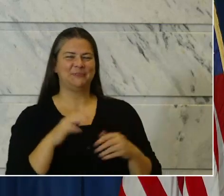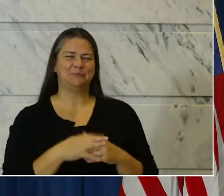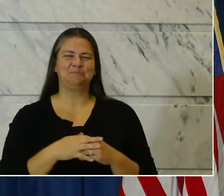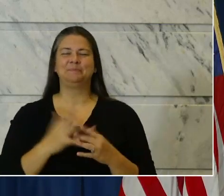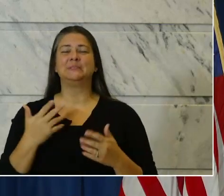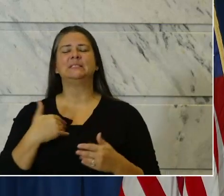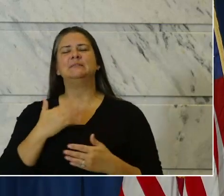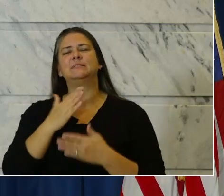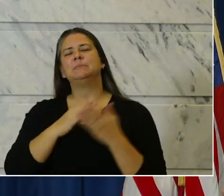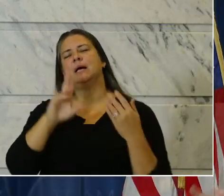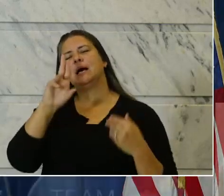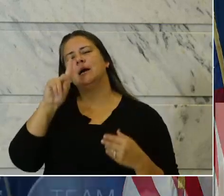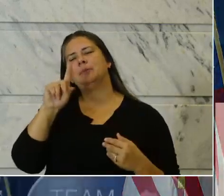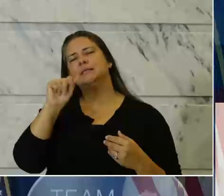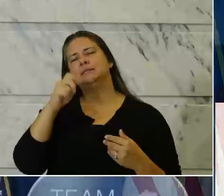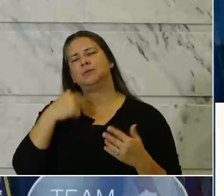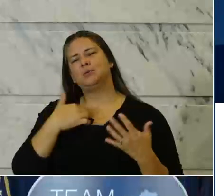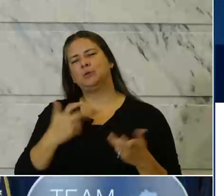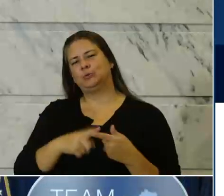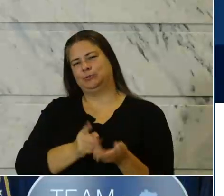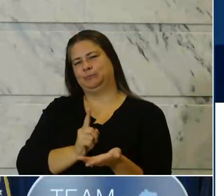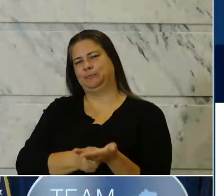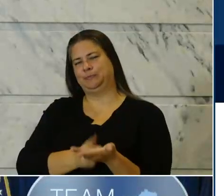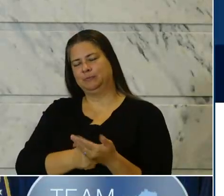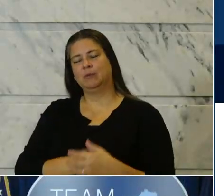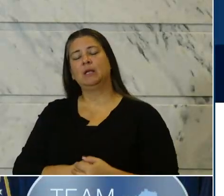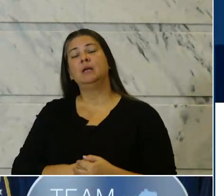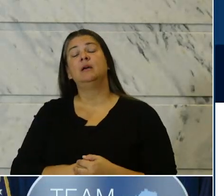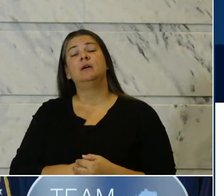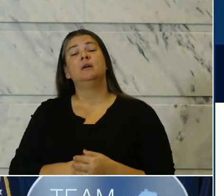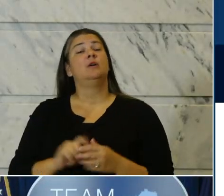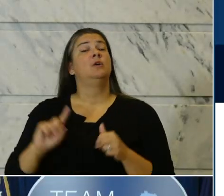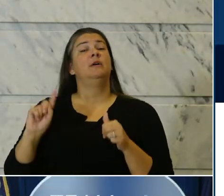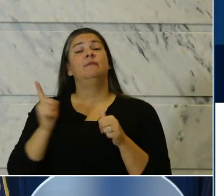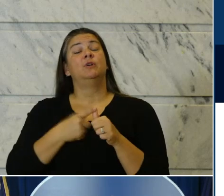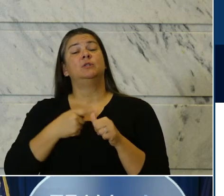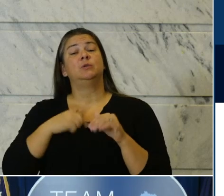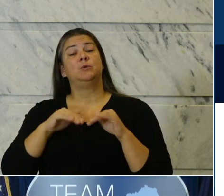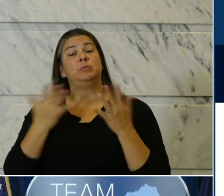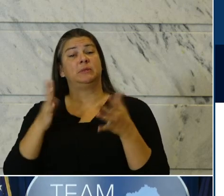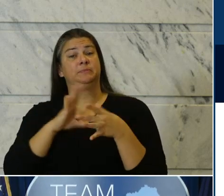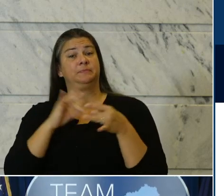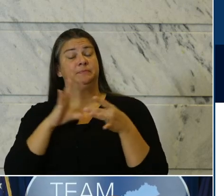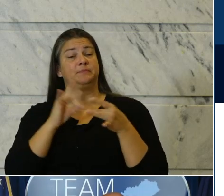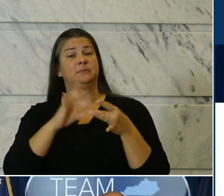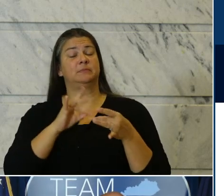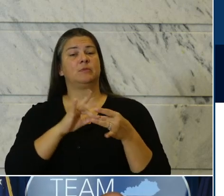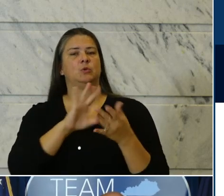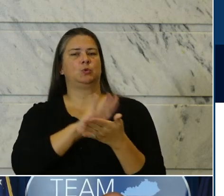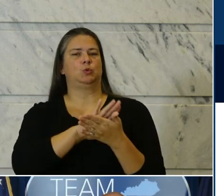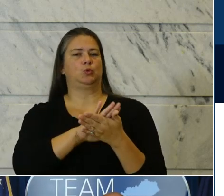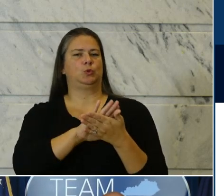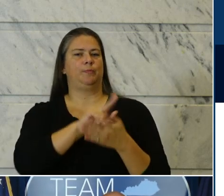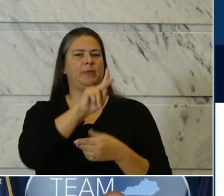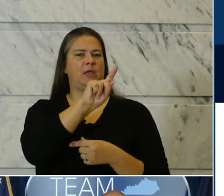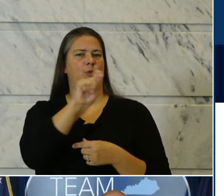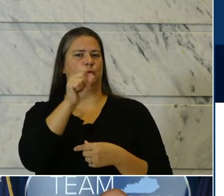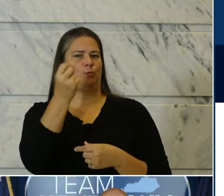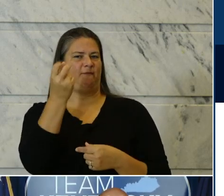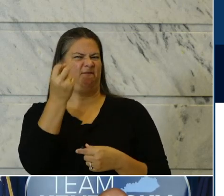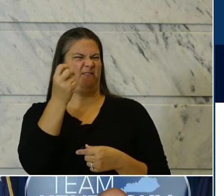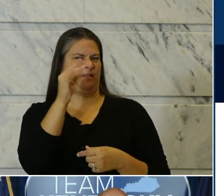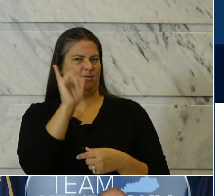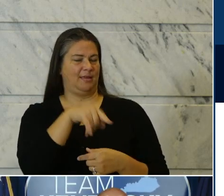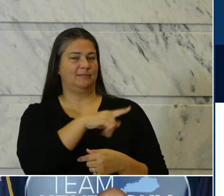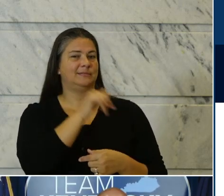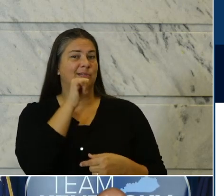So I'm going to start with the schools. So for K through 12 schools, yesterday was the first day that